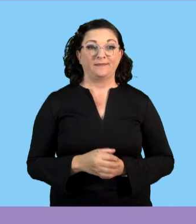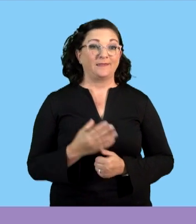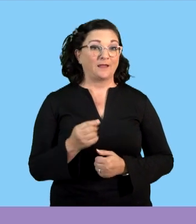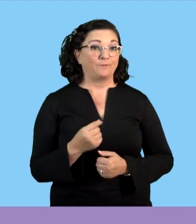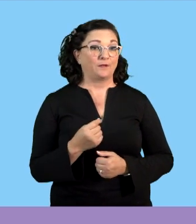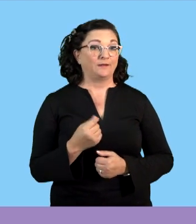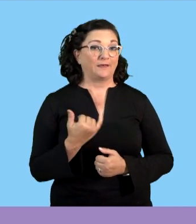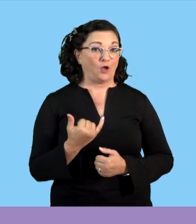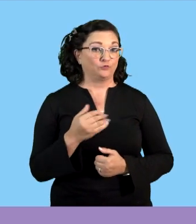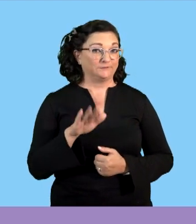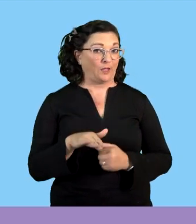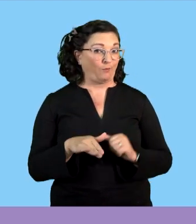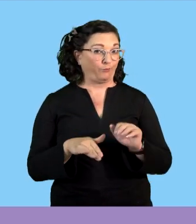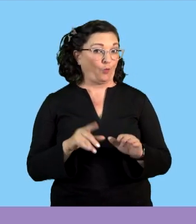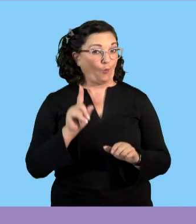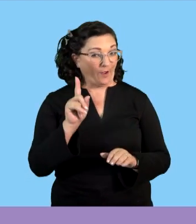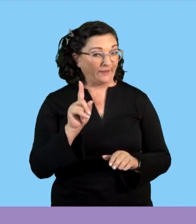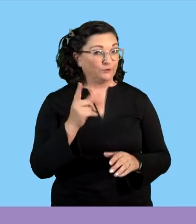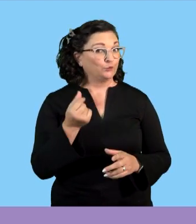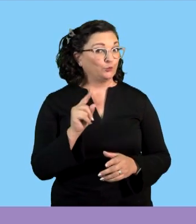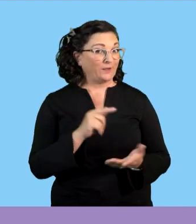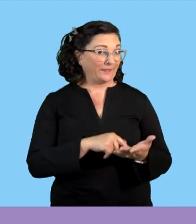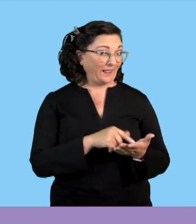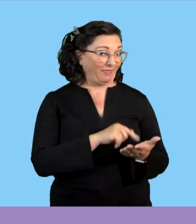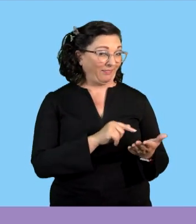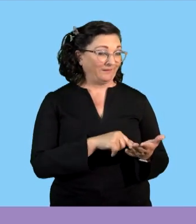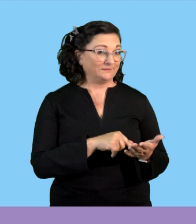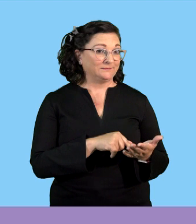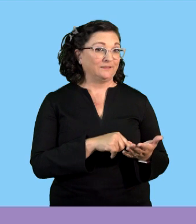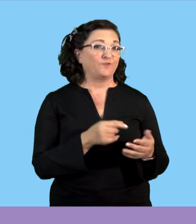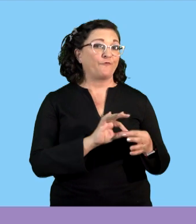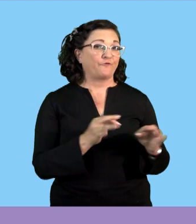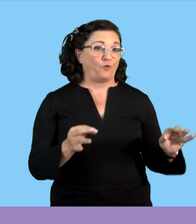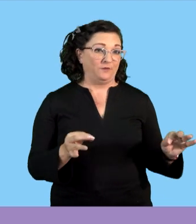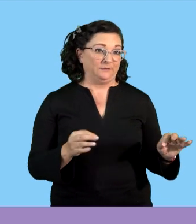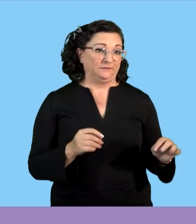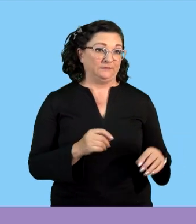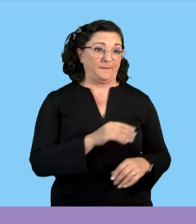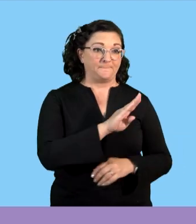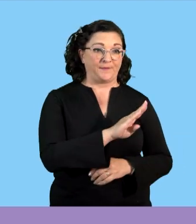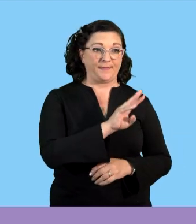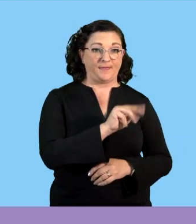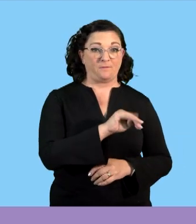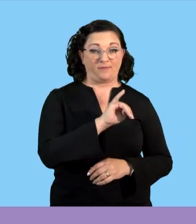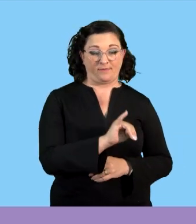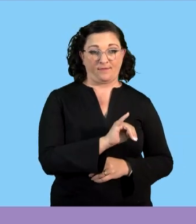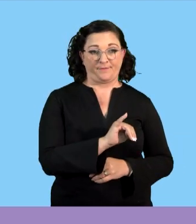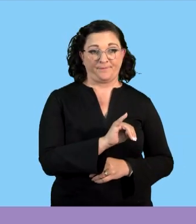do. Number 1, take out our calculators. We write this formula down. So